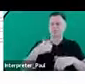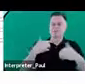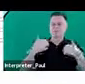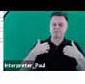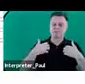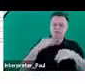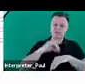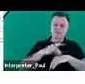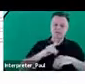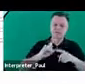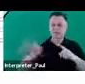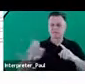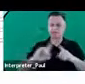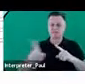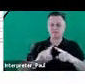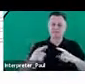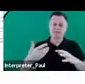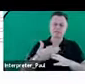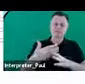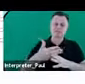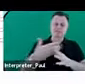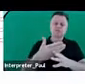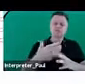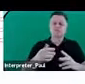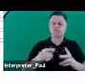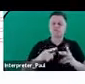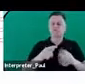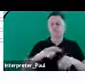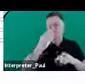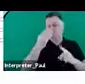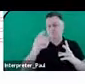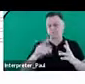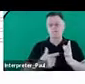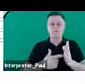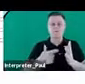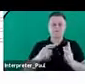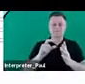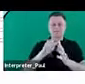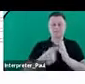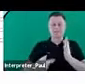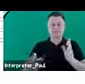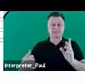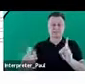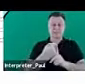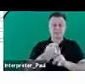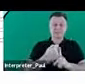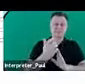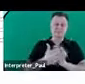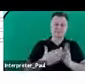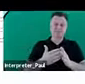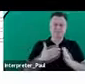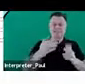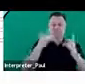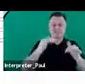because of that gap in their education or because of the impact that the disabilities have, perhaps their ability to carry out exams,